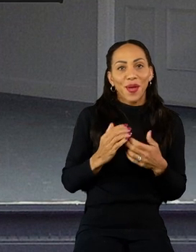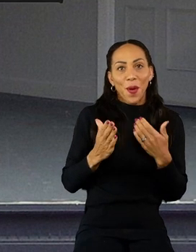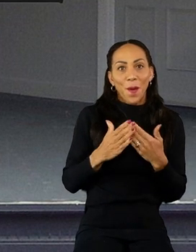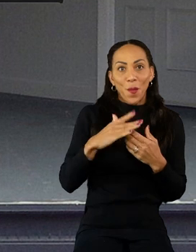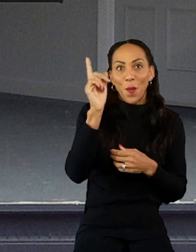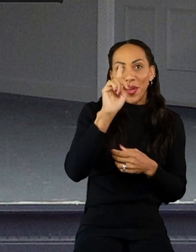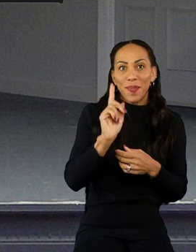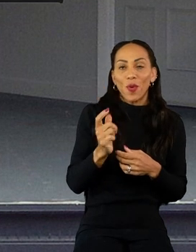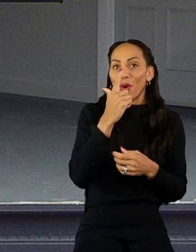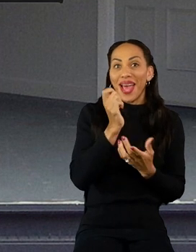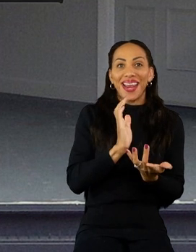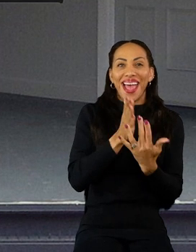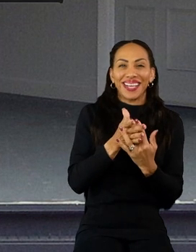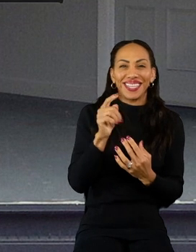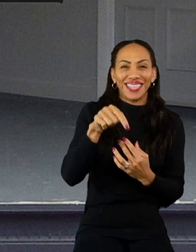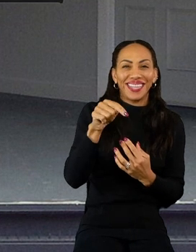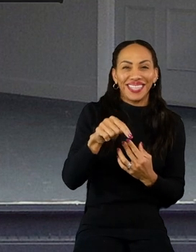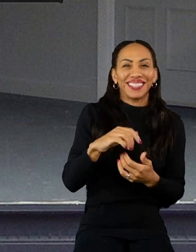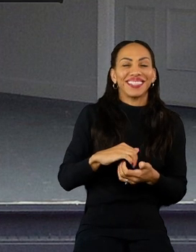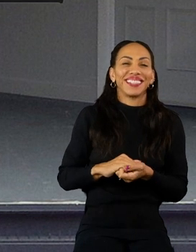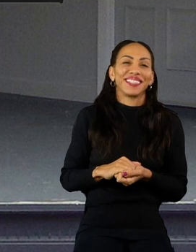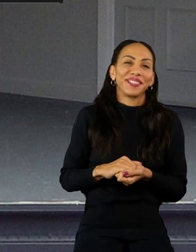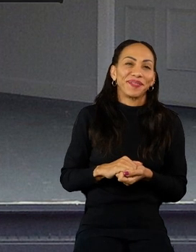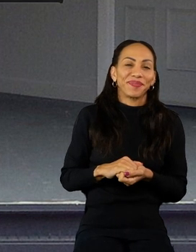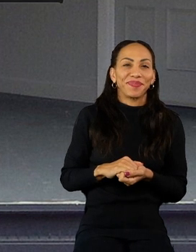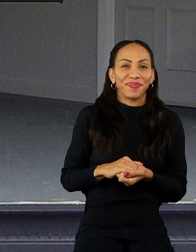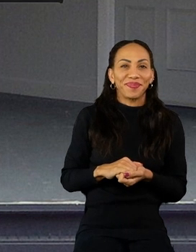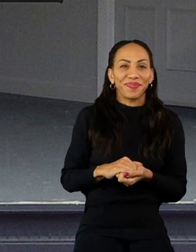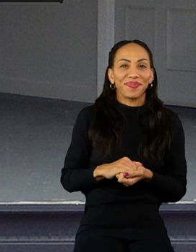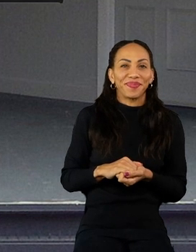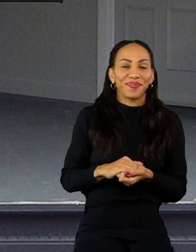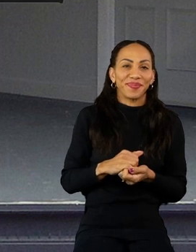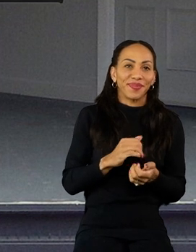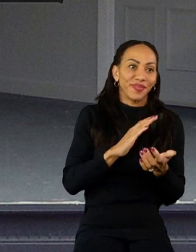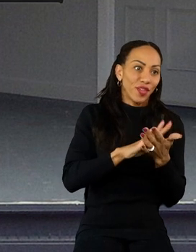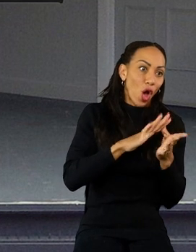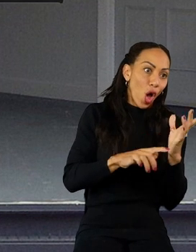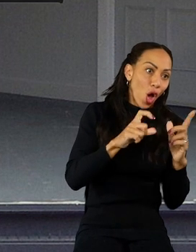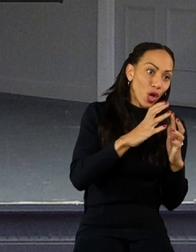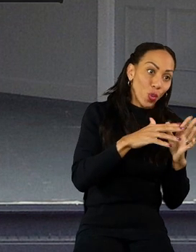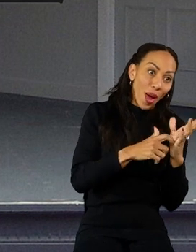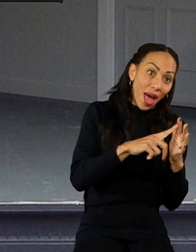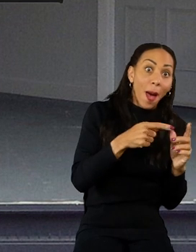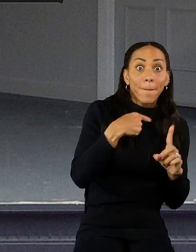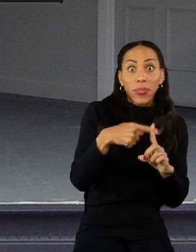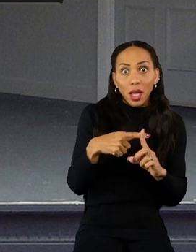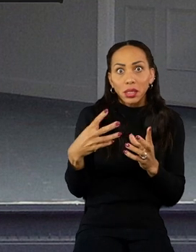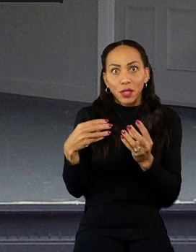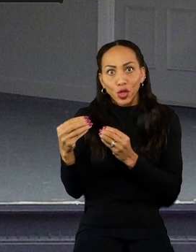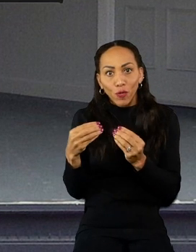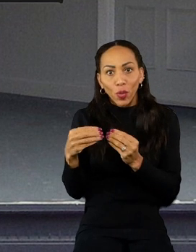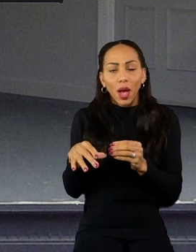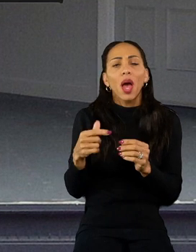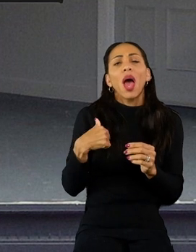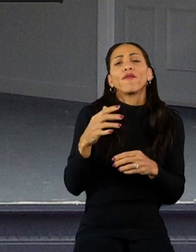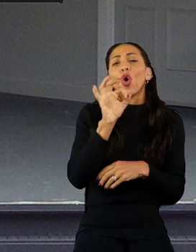yeah, for certain, just that there's more people able to use it and able to have access to that hardware and